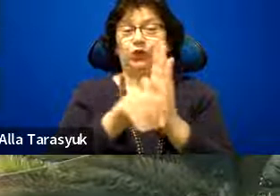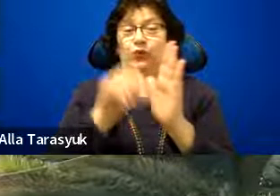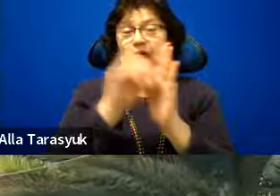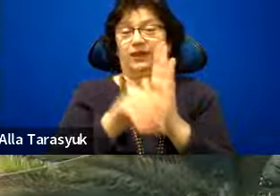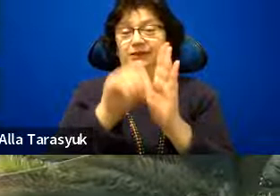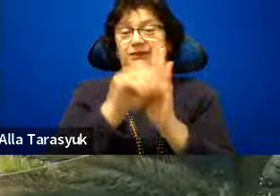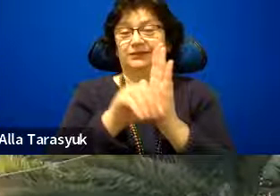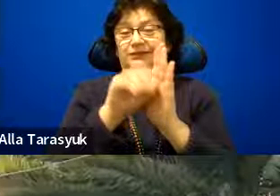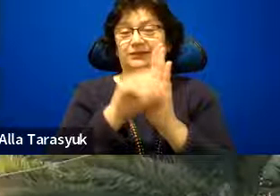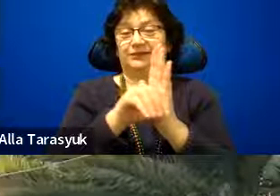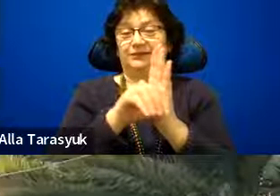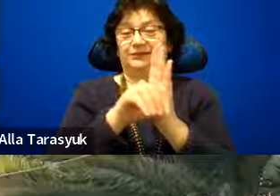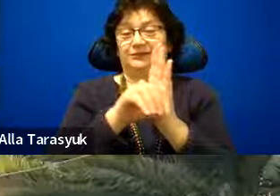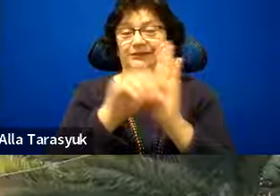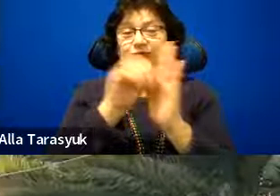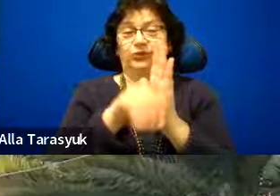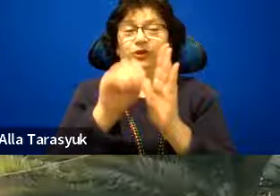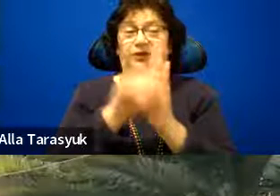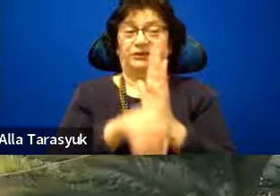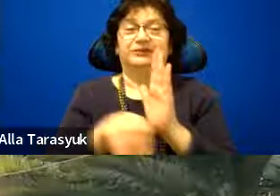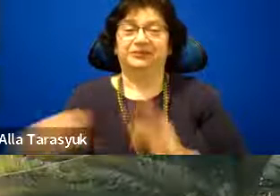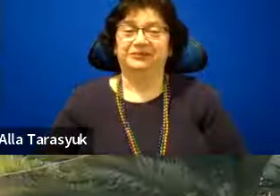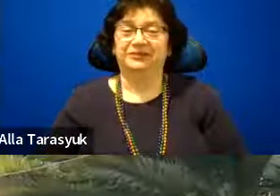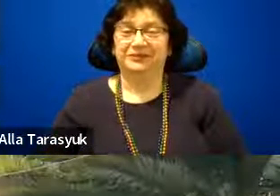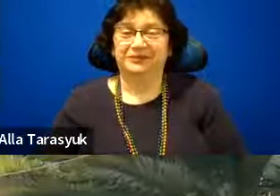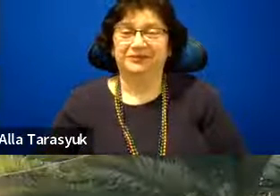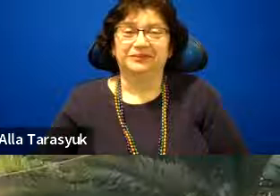New Orleans, New Orleans.